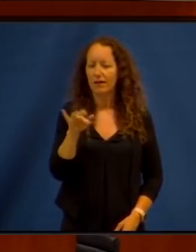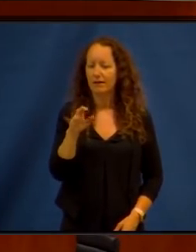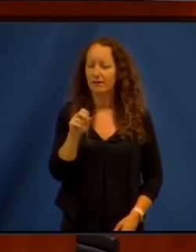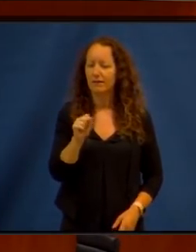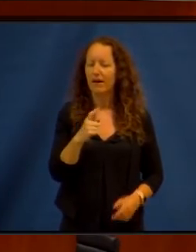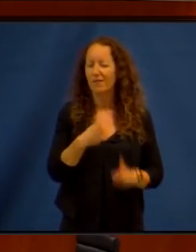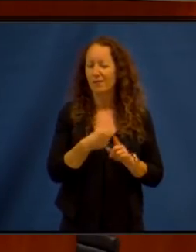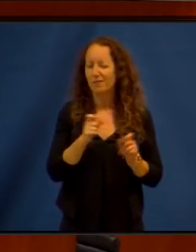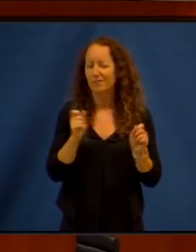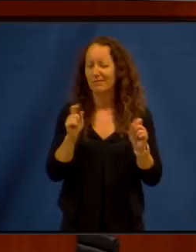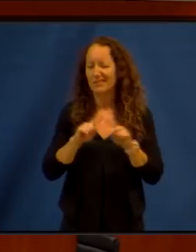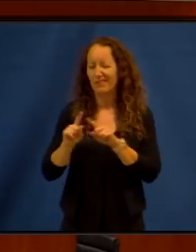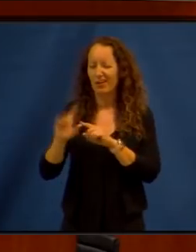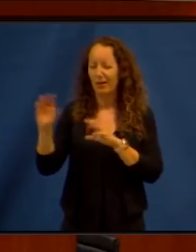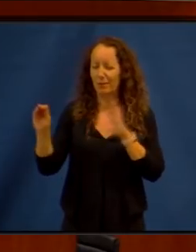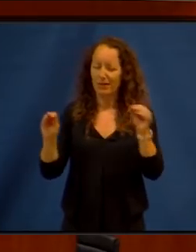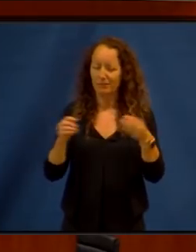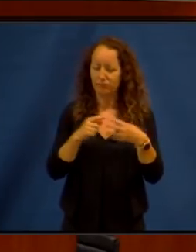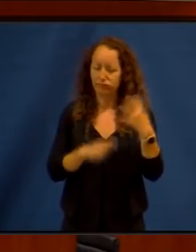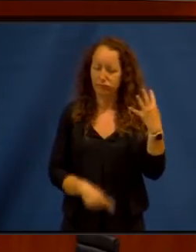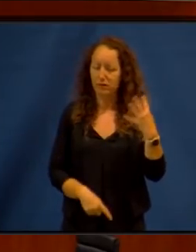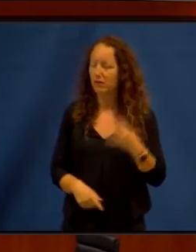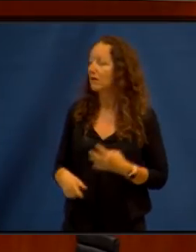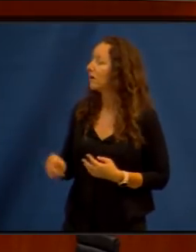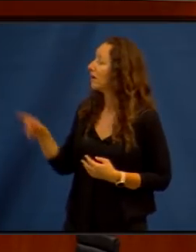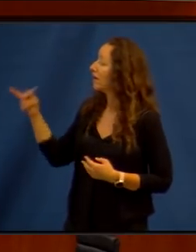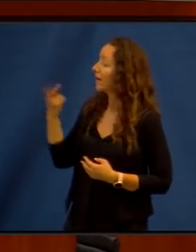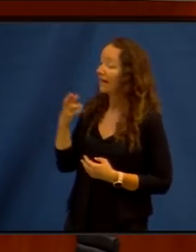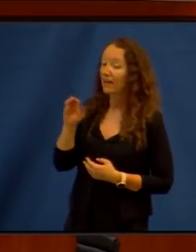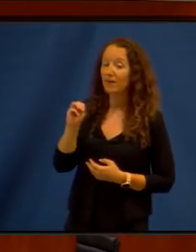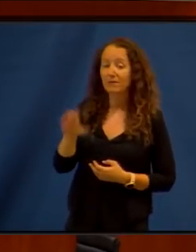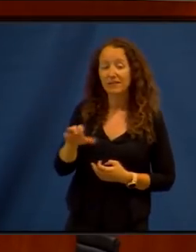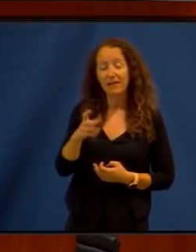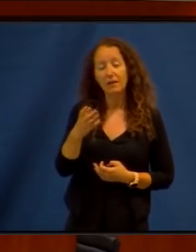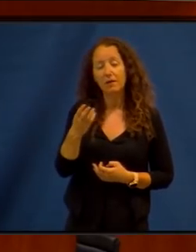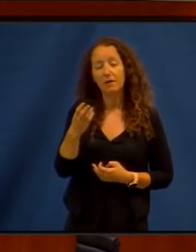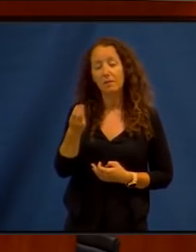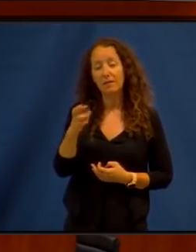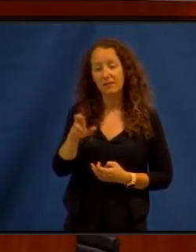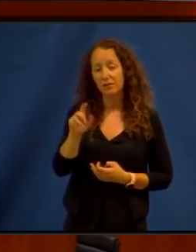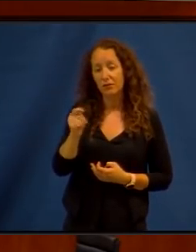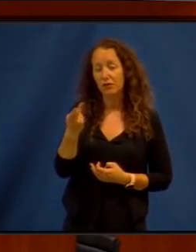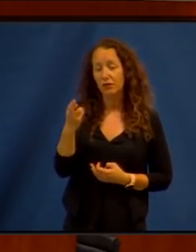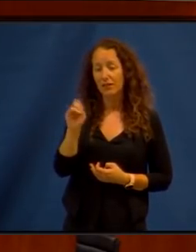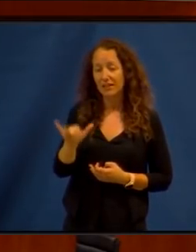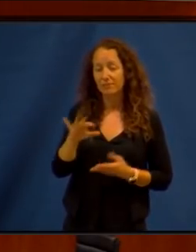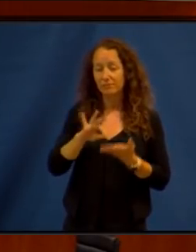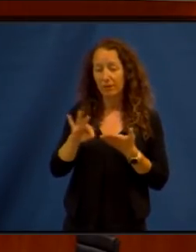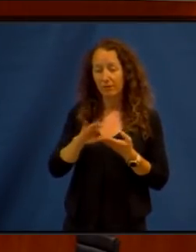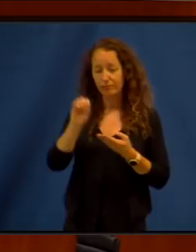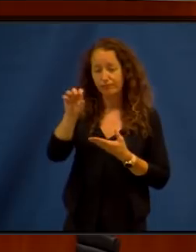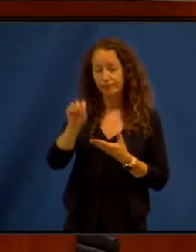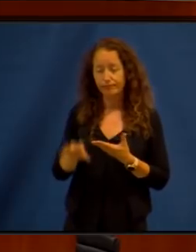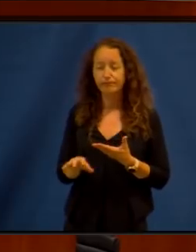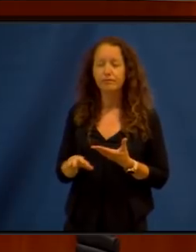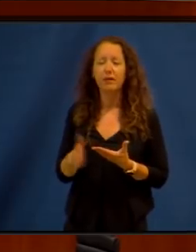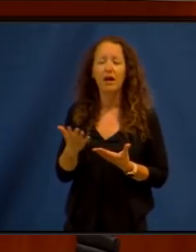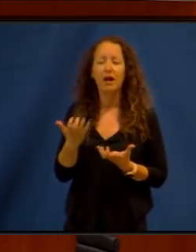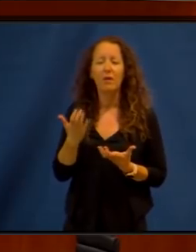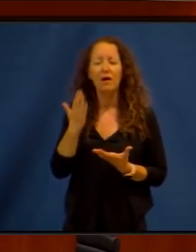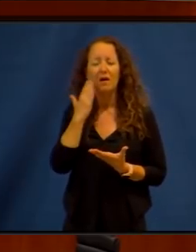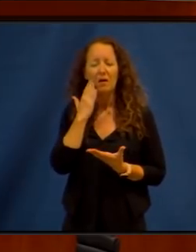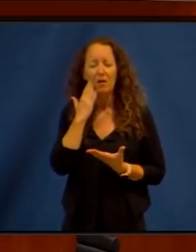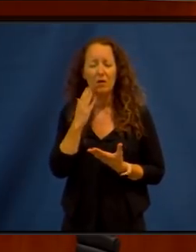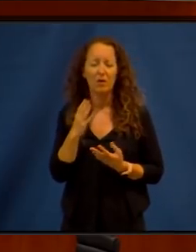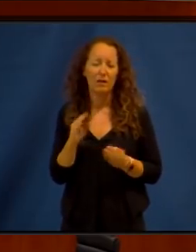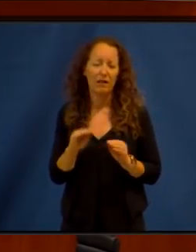want to circle back to some of those figures that Mr. Turney was providing, and I want to clarify